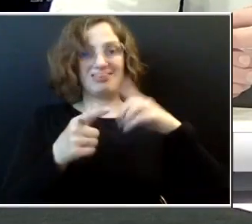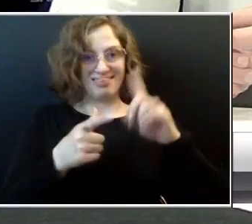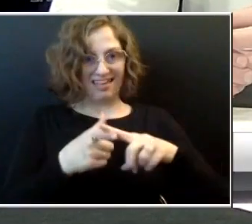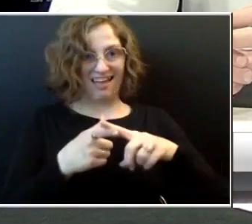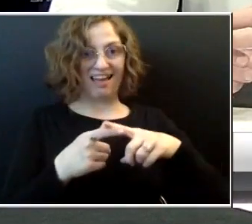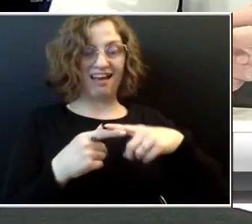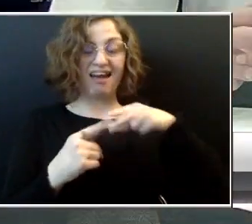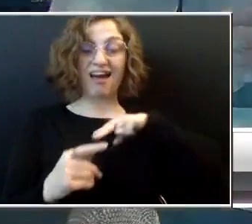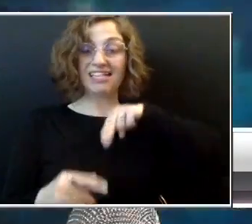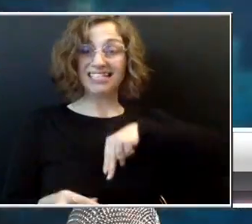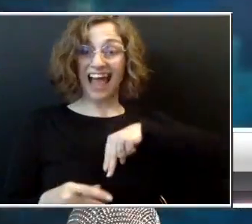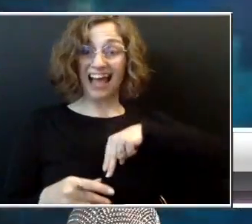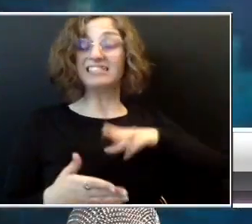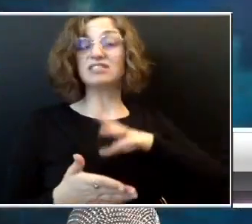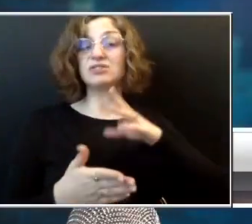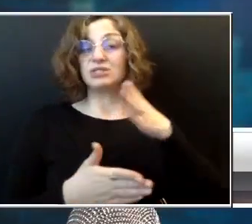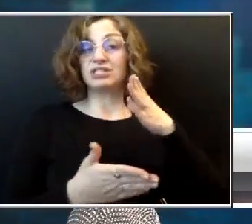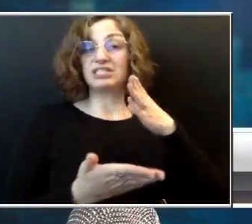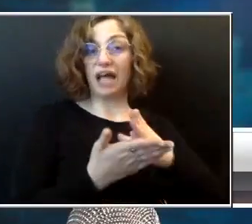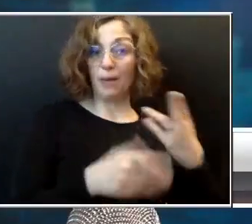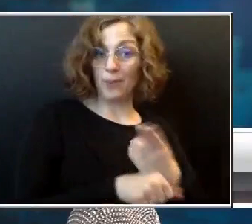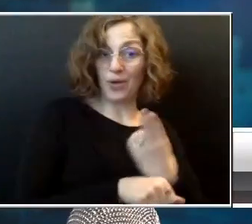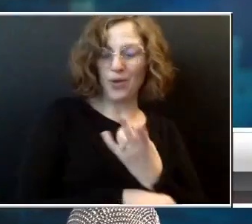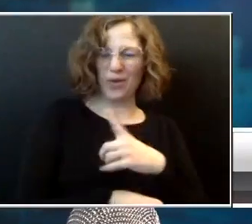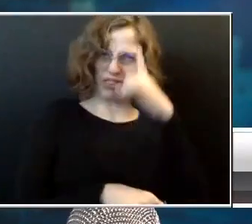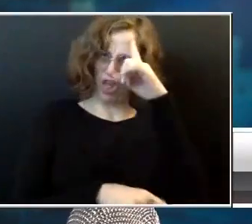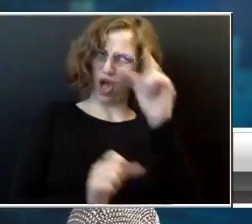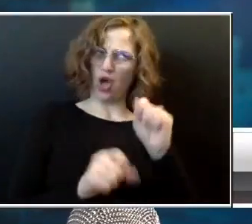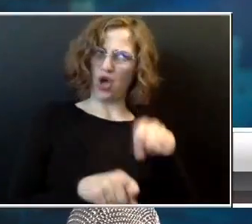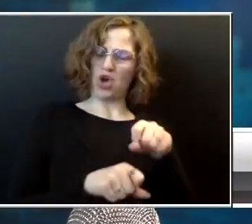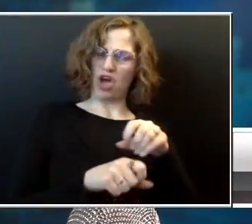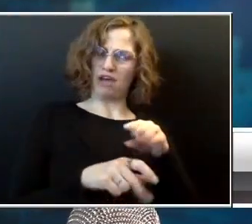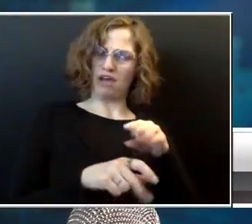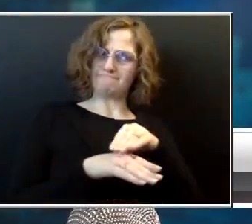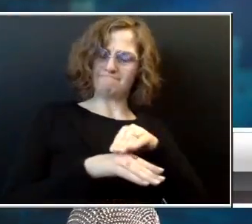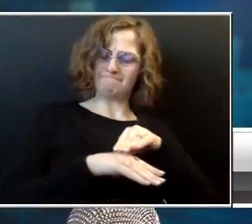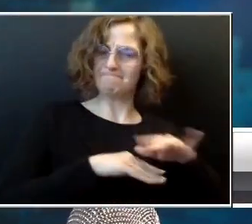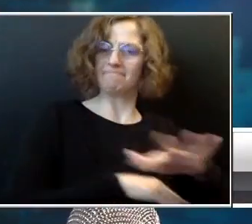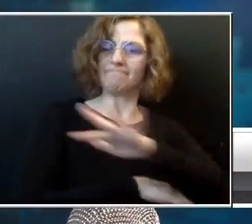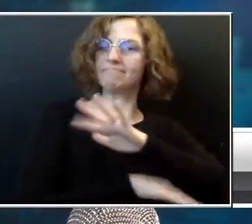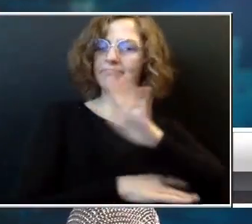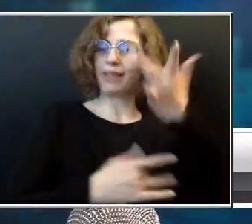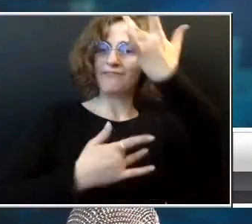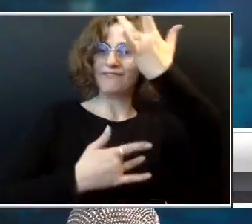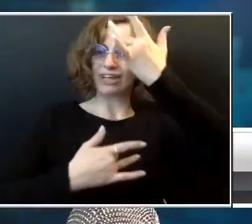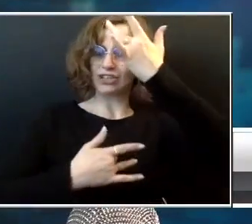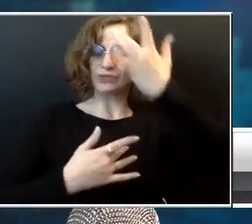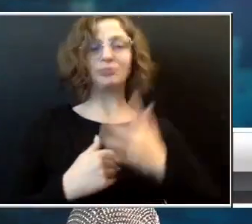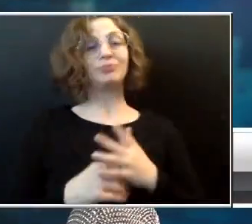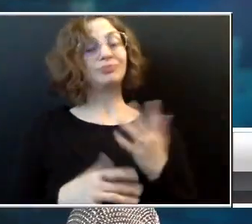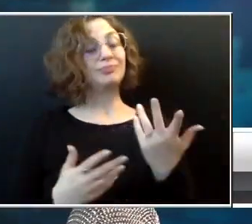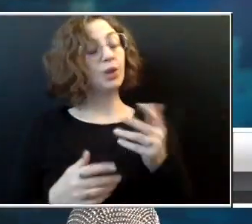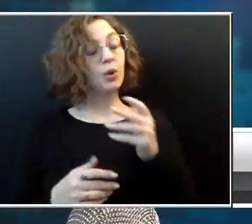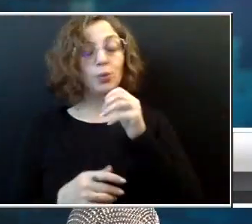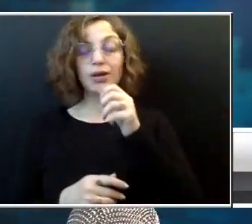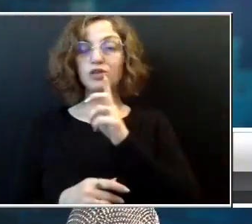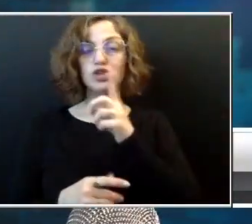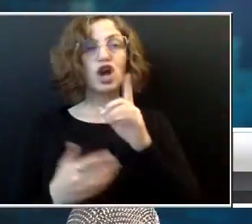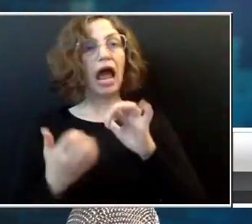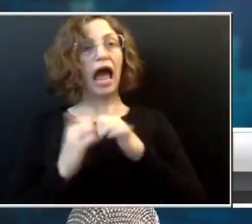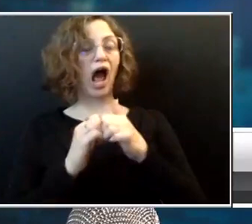infections. Well, you know, we don't know exactly how history will remember the COVID-19 pandemic. But we can look